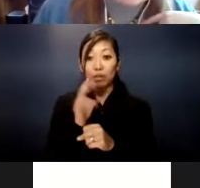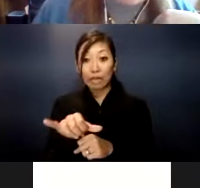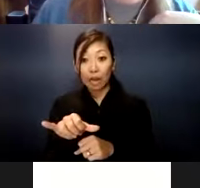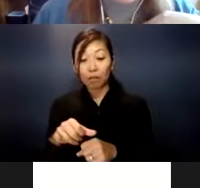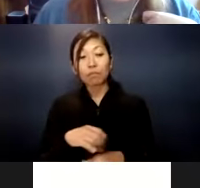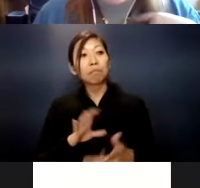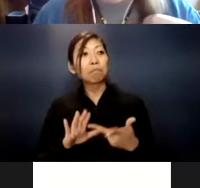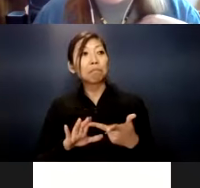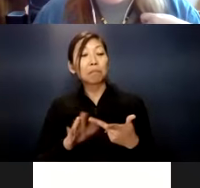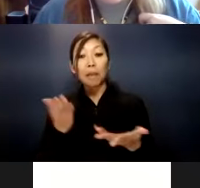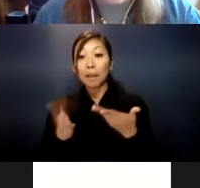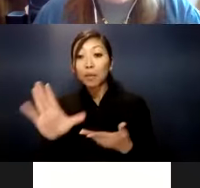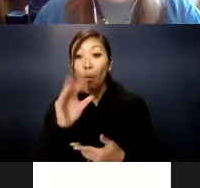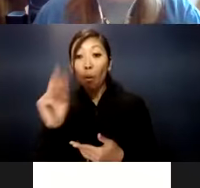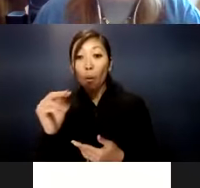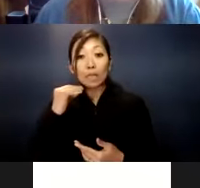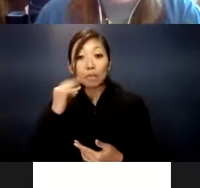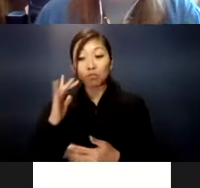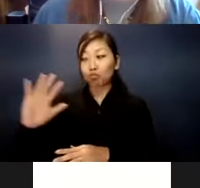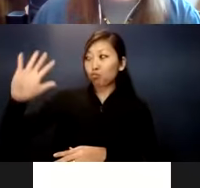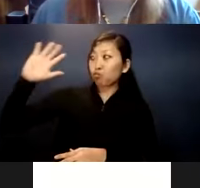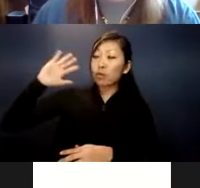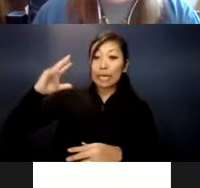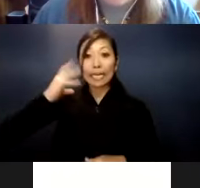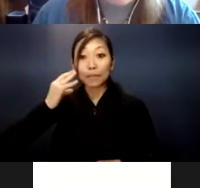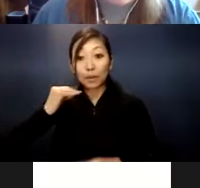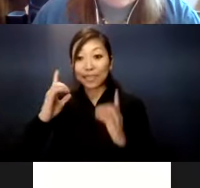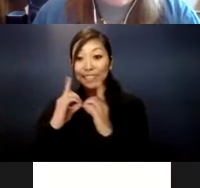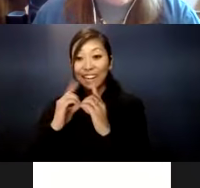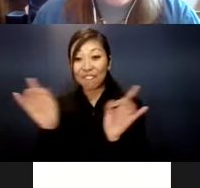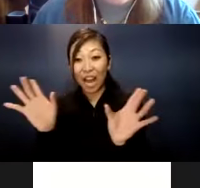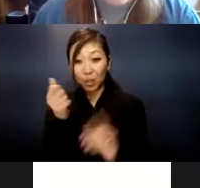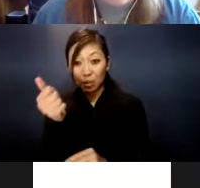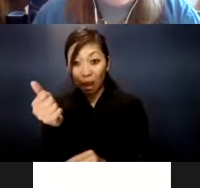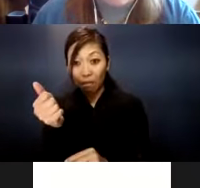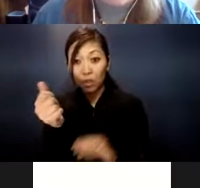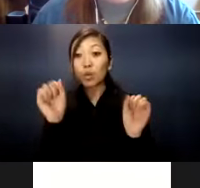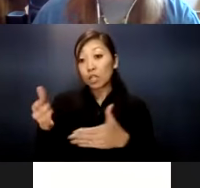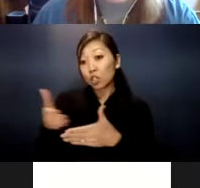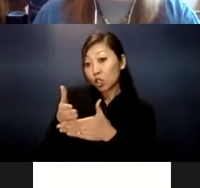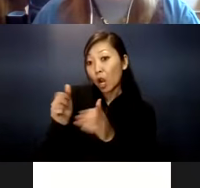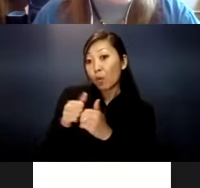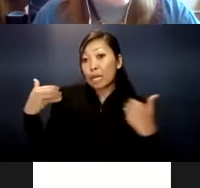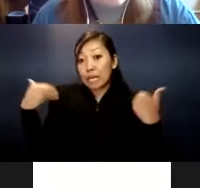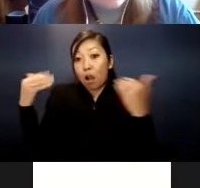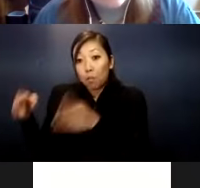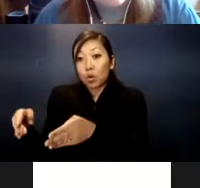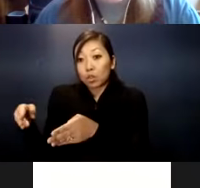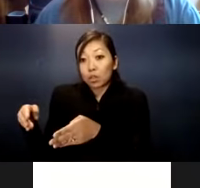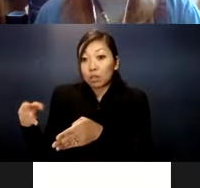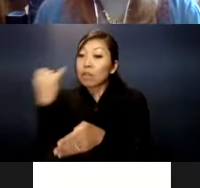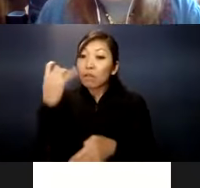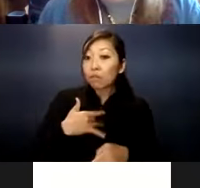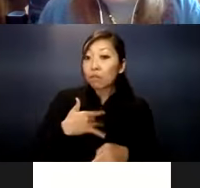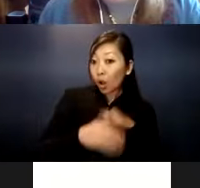your own life. If you've experienced dating violence, you can talk about that with your young person if you feel comfortable doing